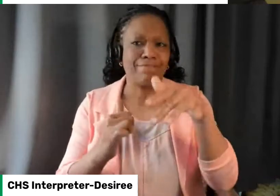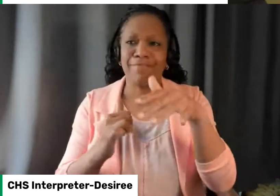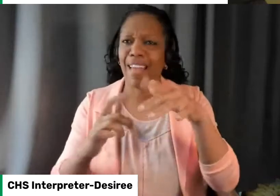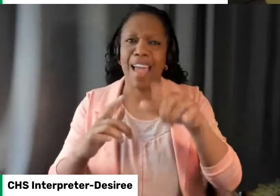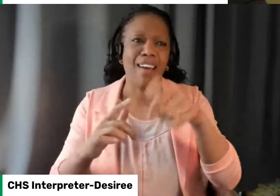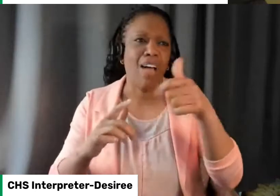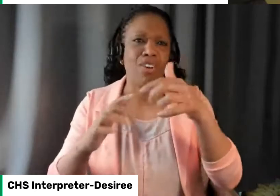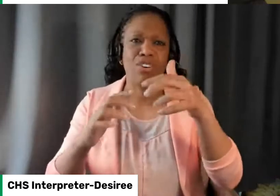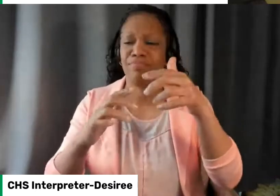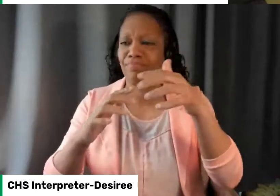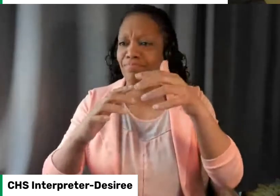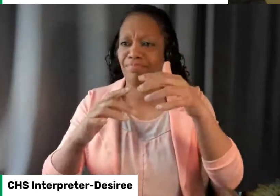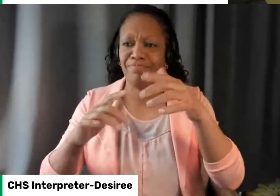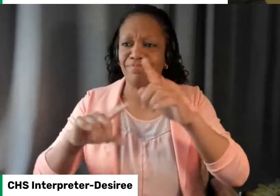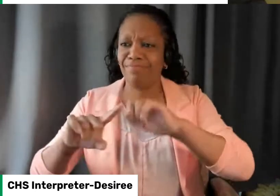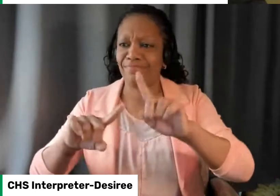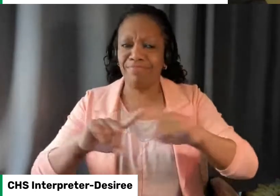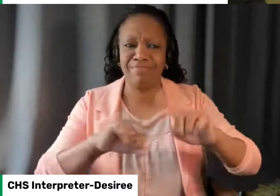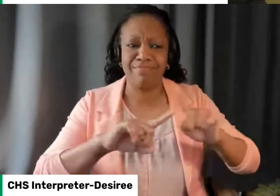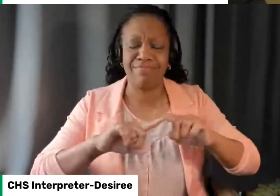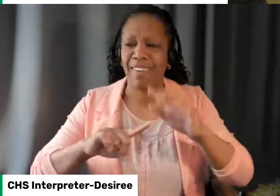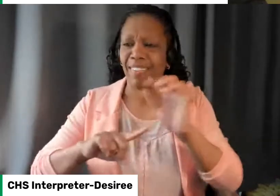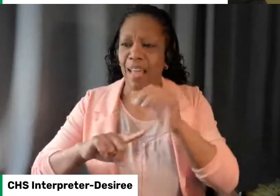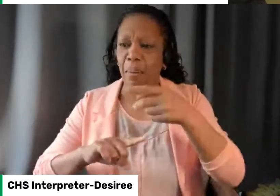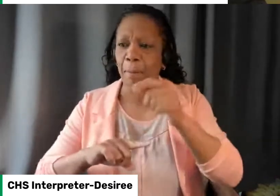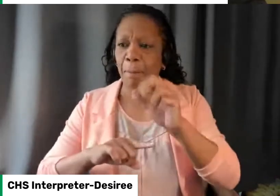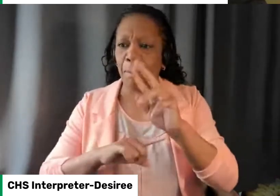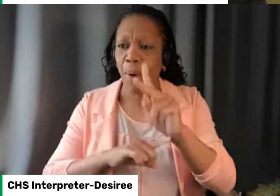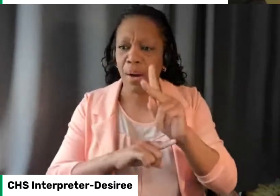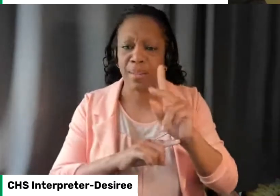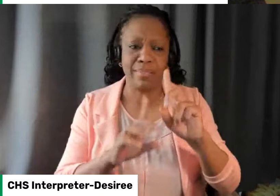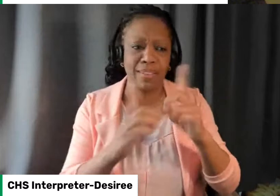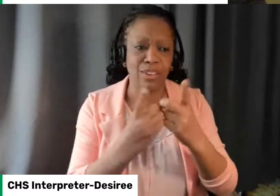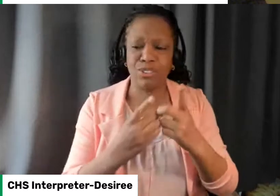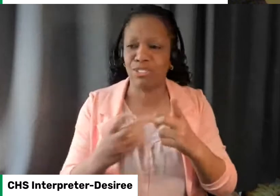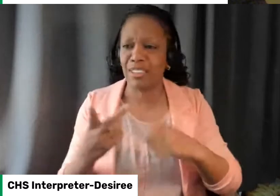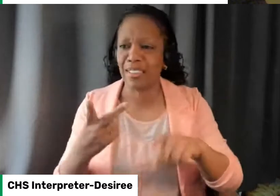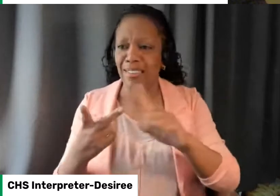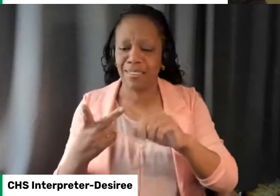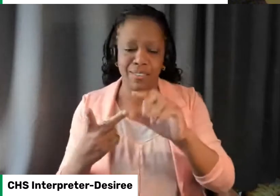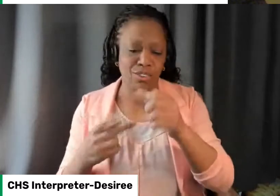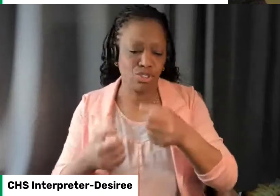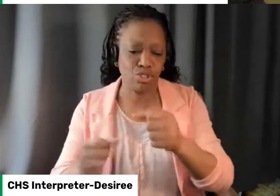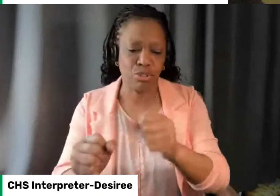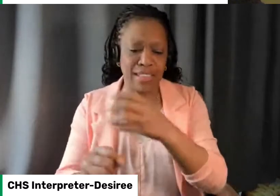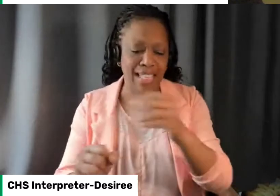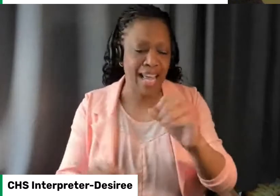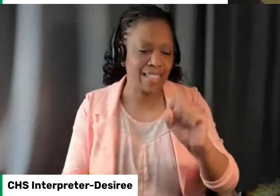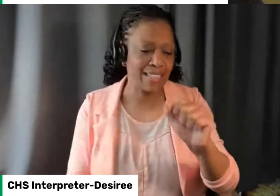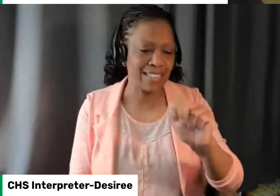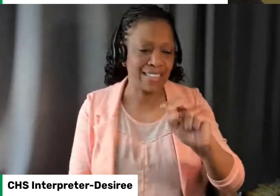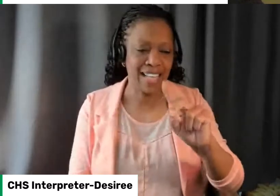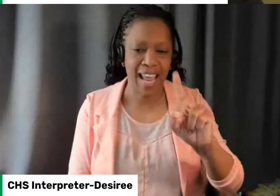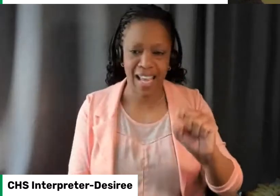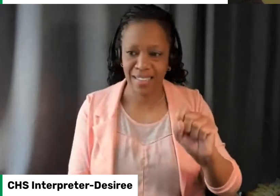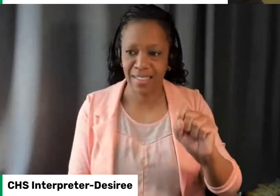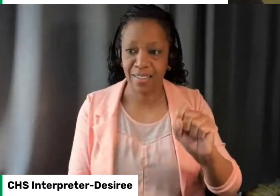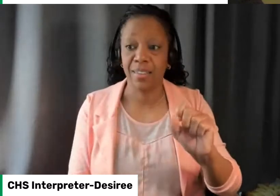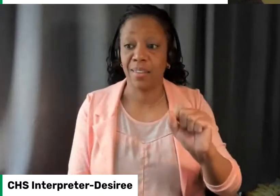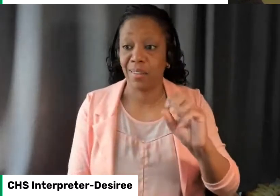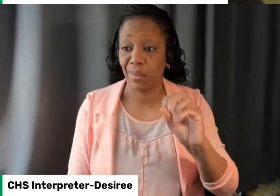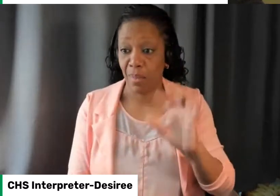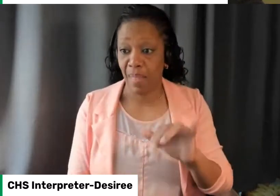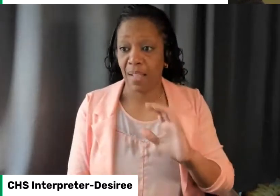from the city who have visited us, like the Park District and Streets and Sand. So that's the history. And